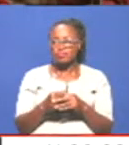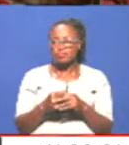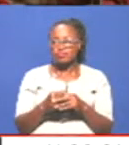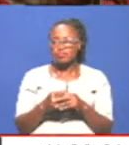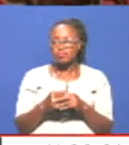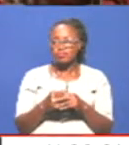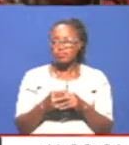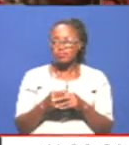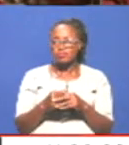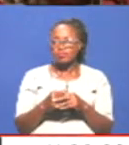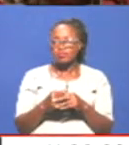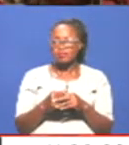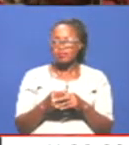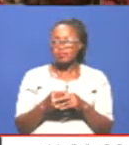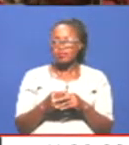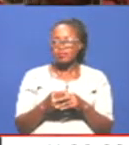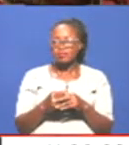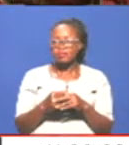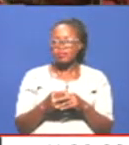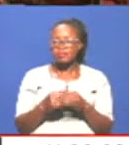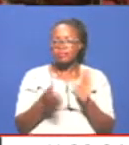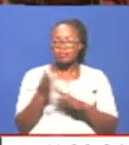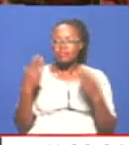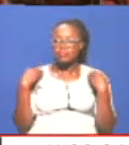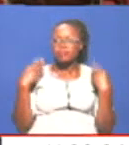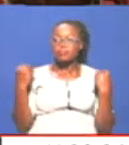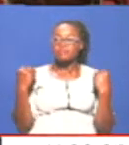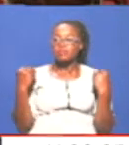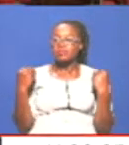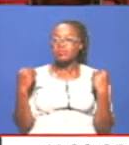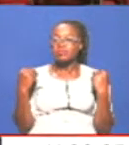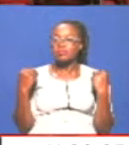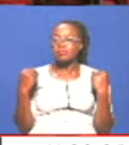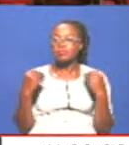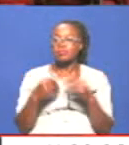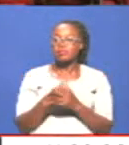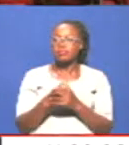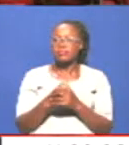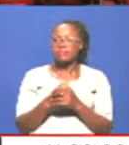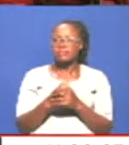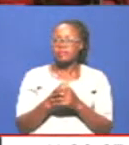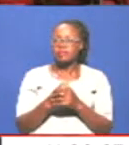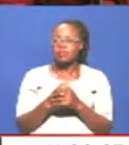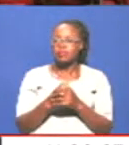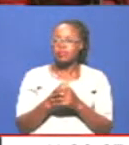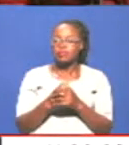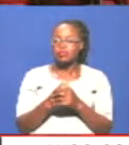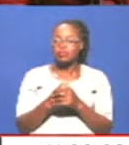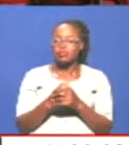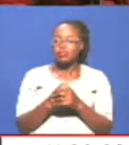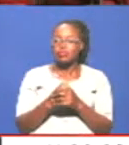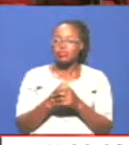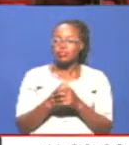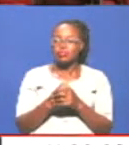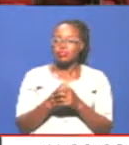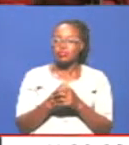rapids? Playing a quick game, quick moves? That's blitz. All right. So, definitely, we